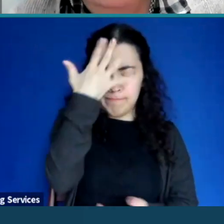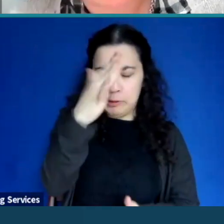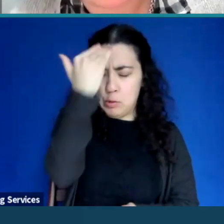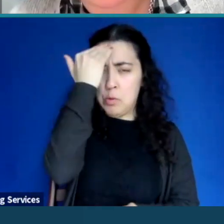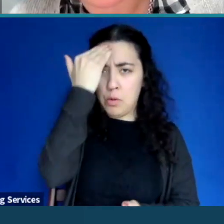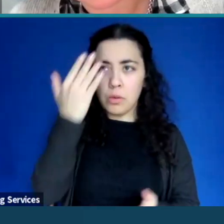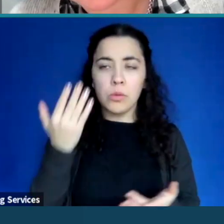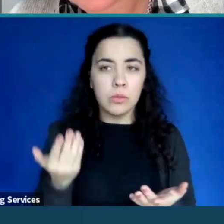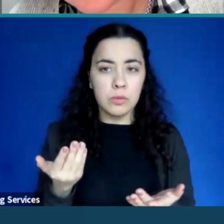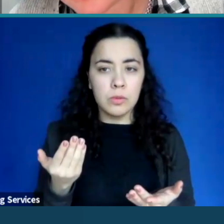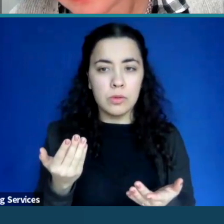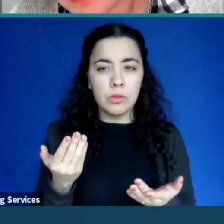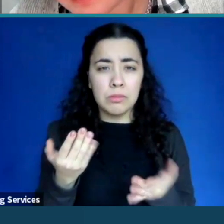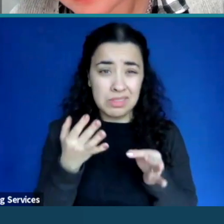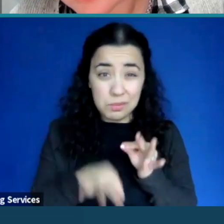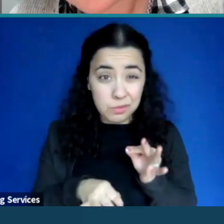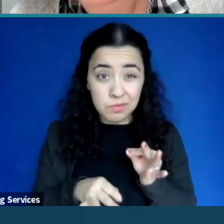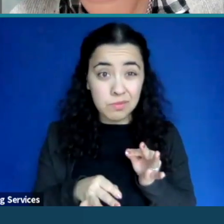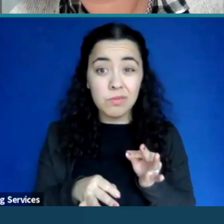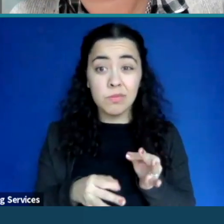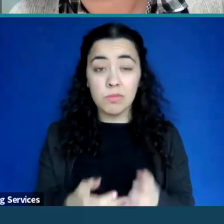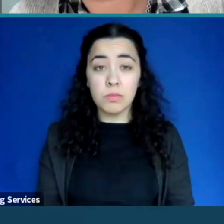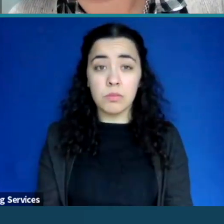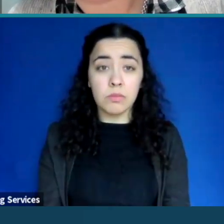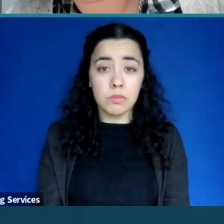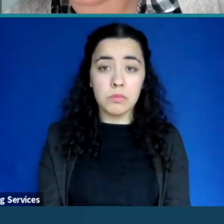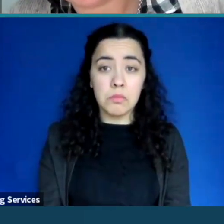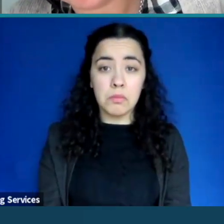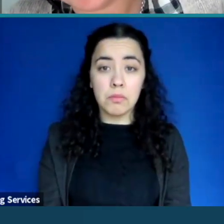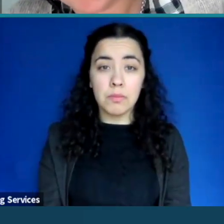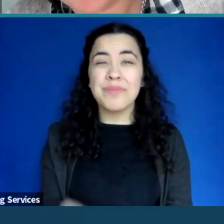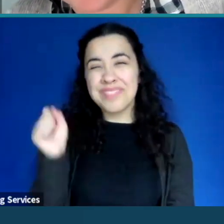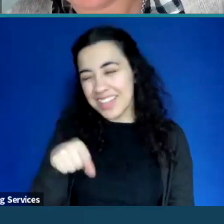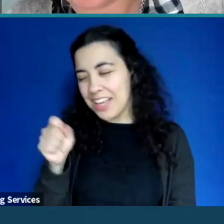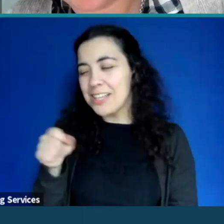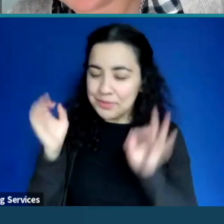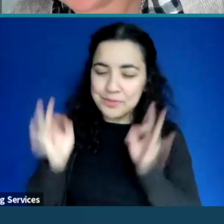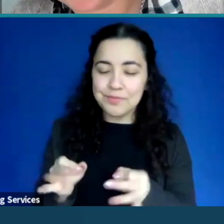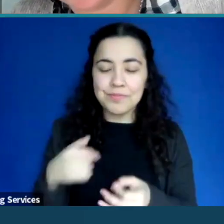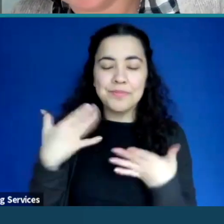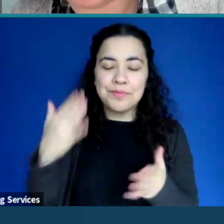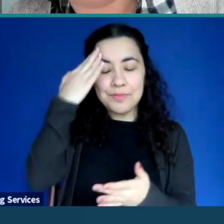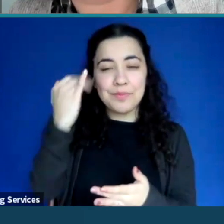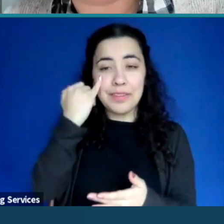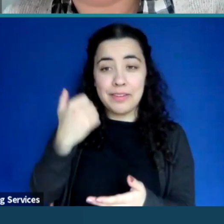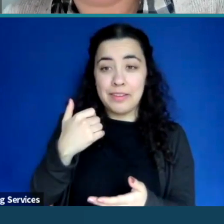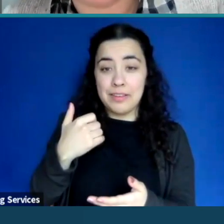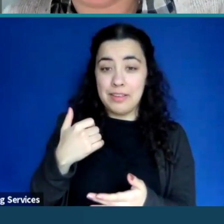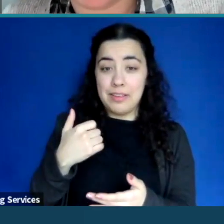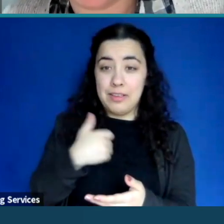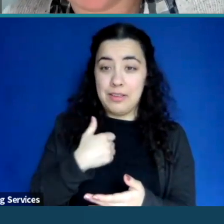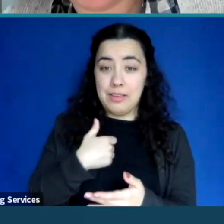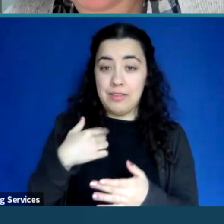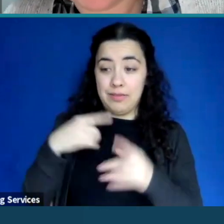it's just simple. Yeah, absolutely. I know that I even got a sign that I have